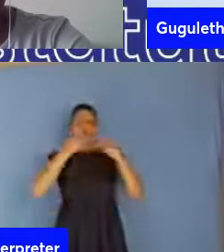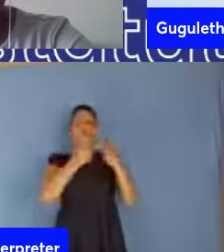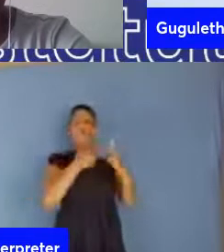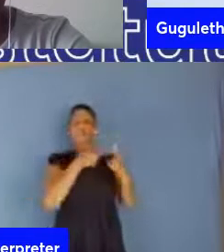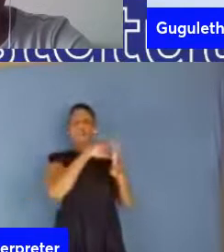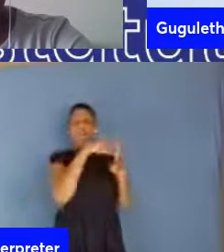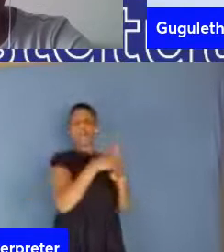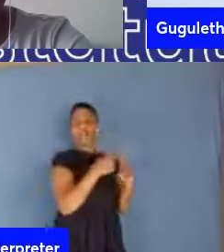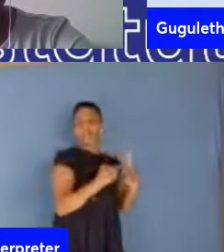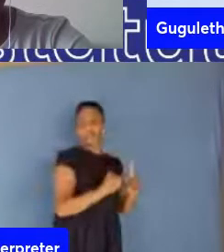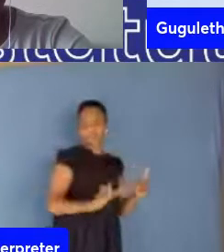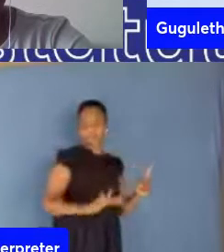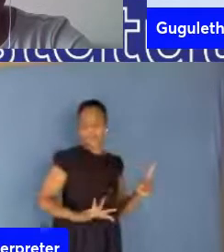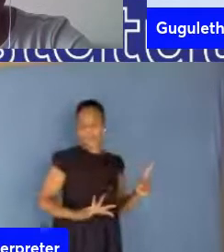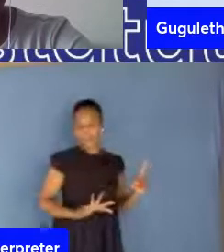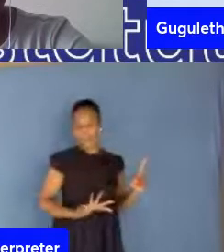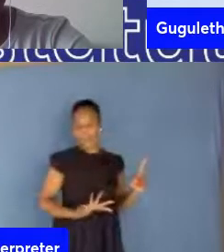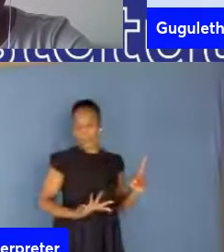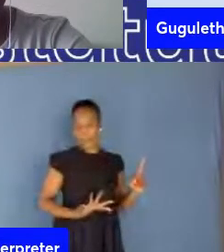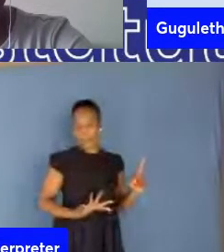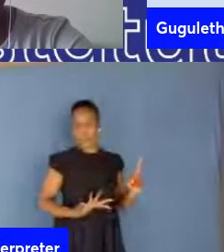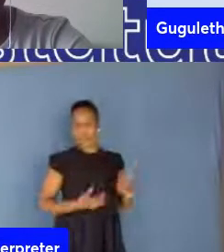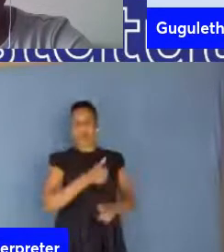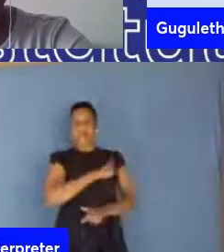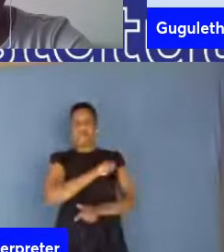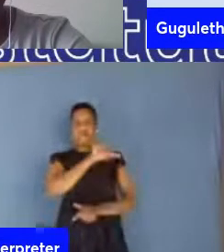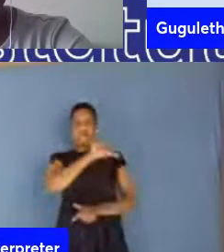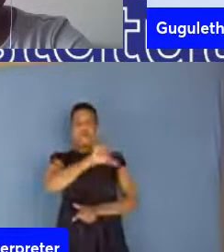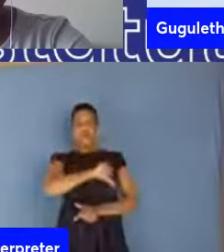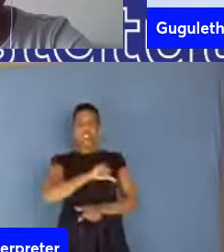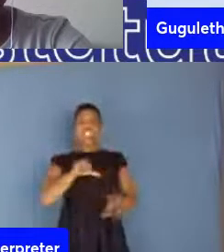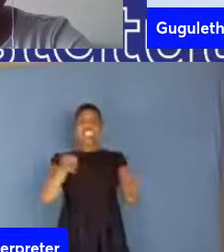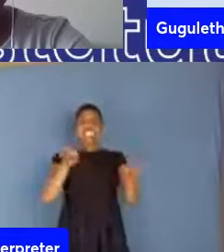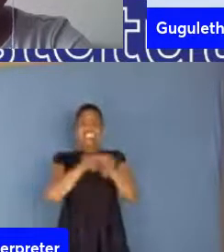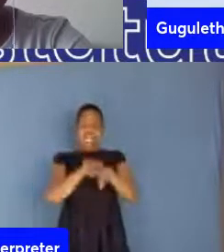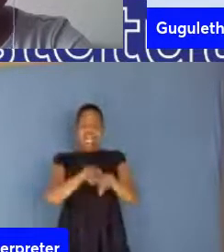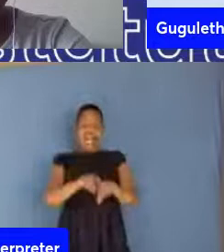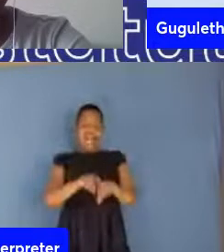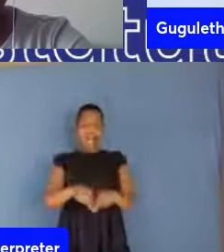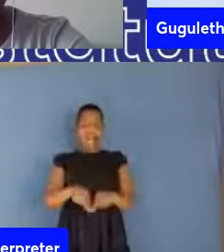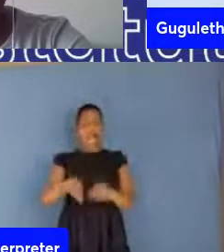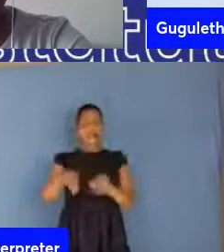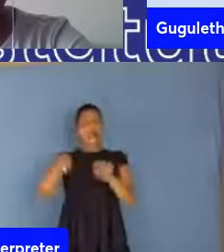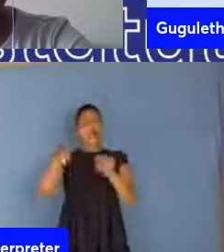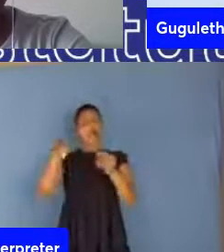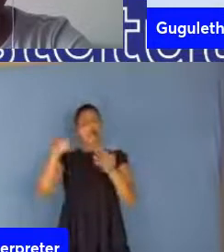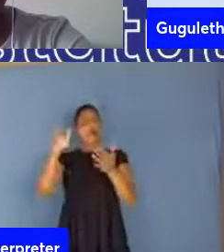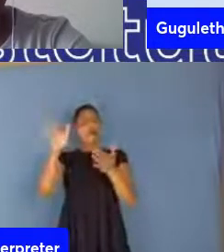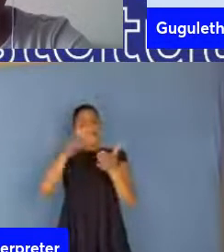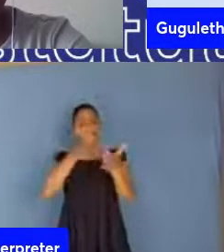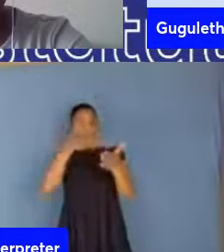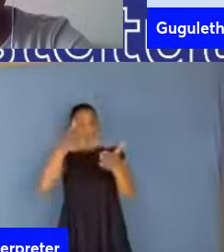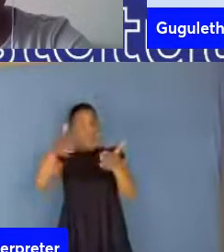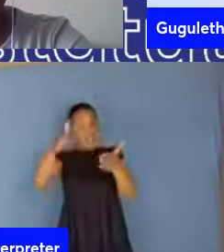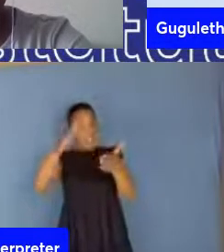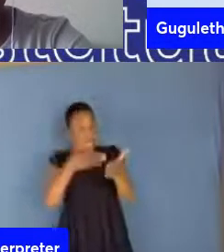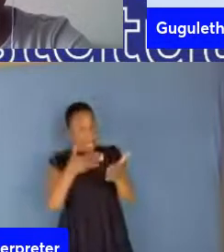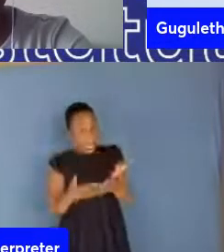I'm afraid to say that Soul City has a long way to go. I mean, and organizations that are actually working on changing